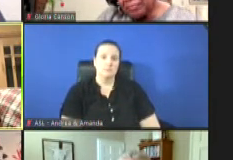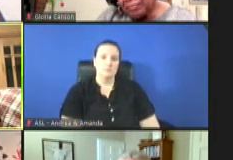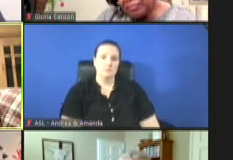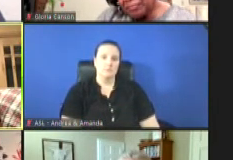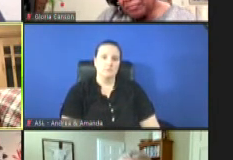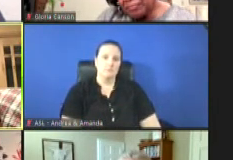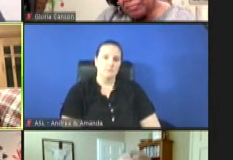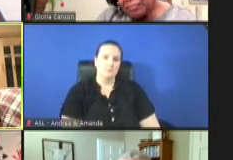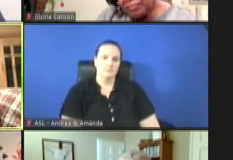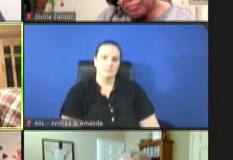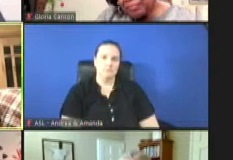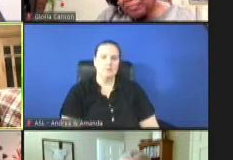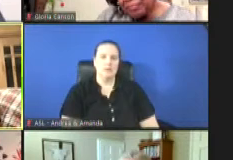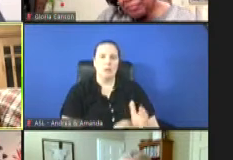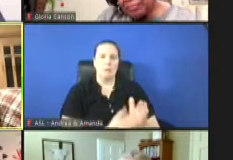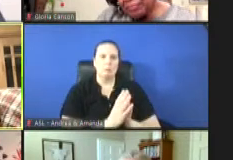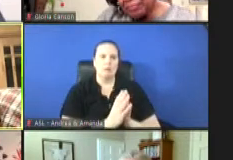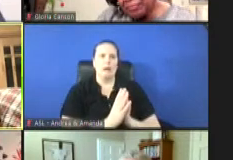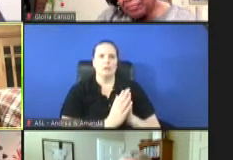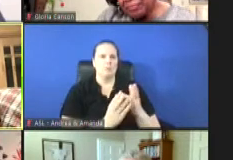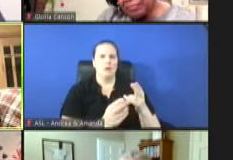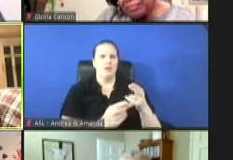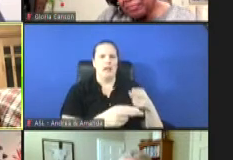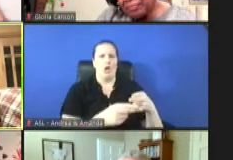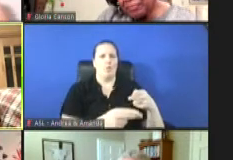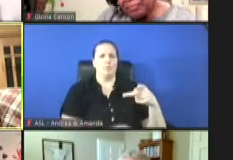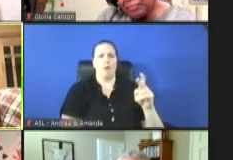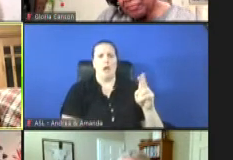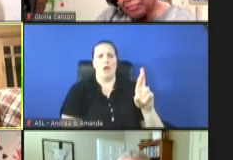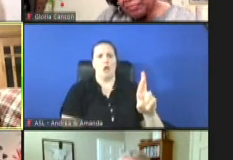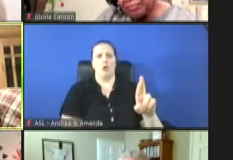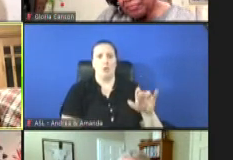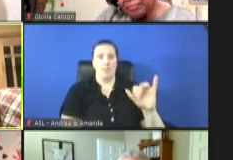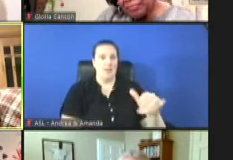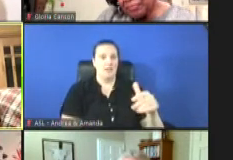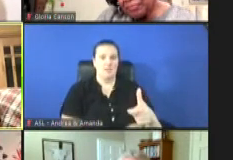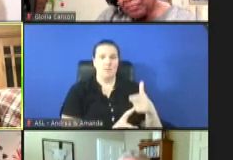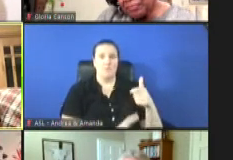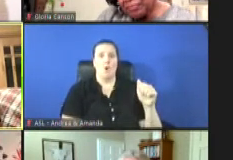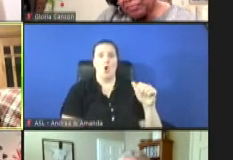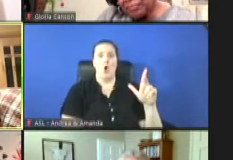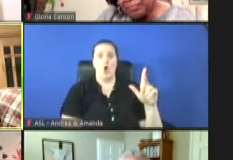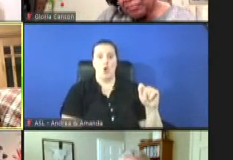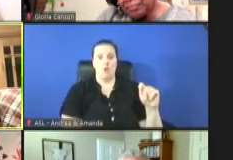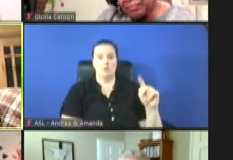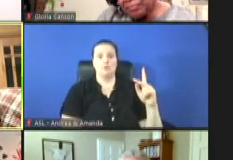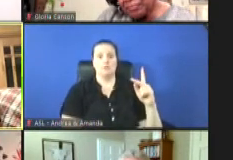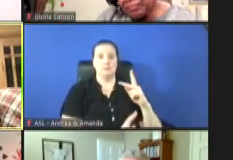I don't want to call it a prayer, but I guess that's what they called it, that comes from the Alt Knight,